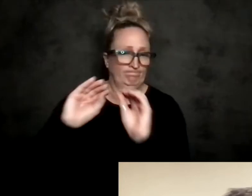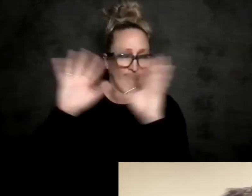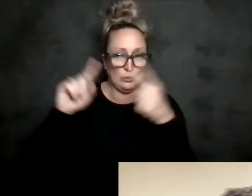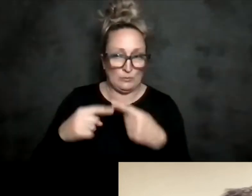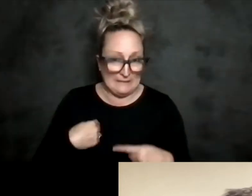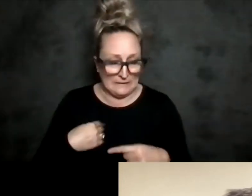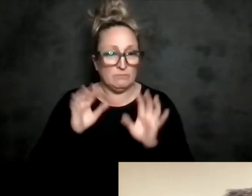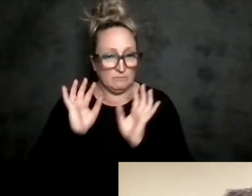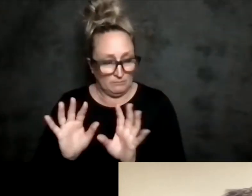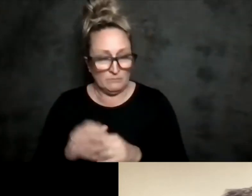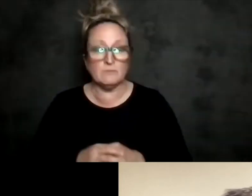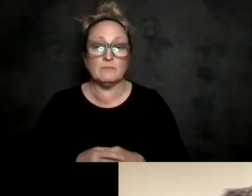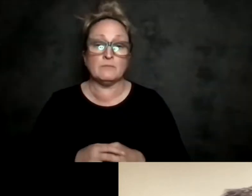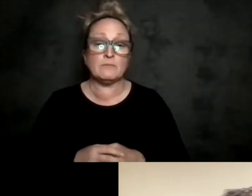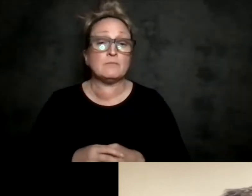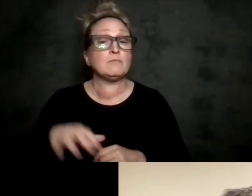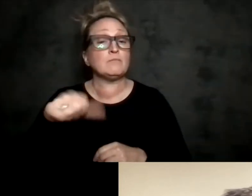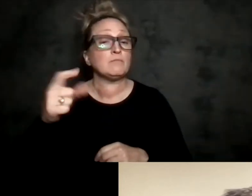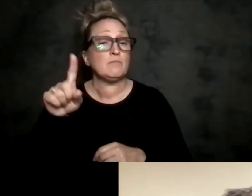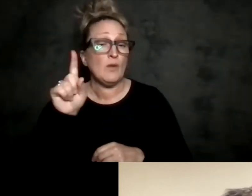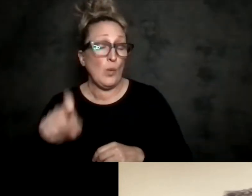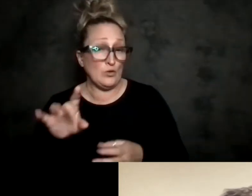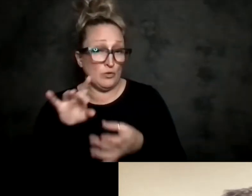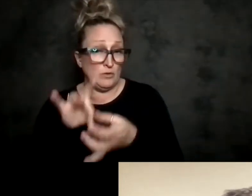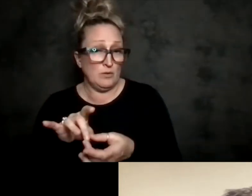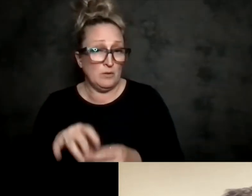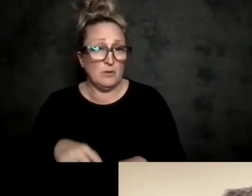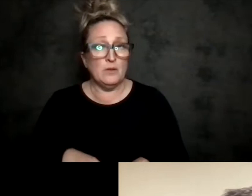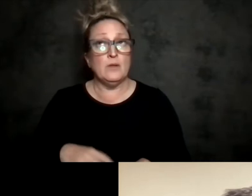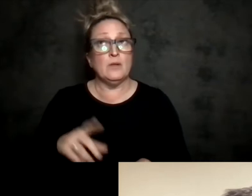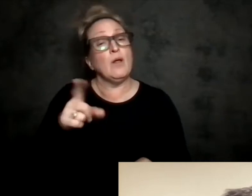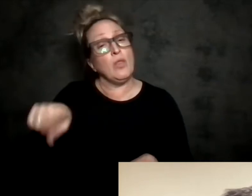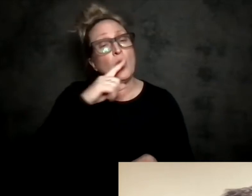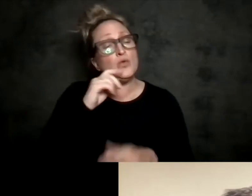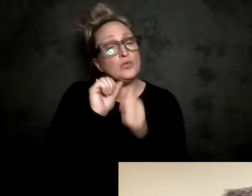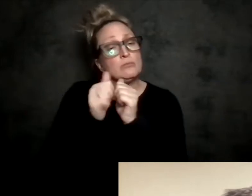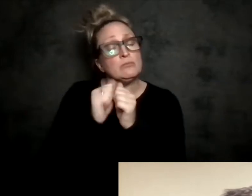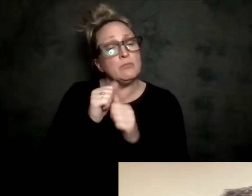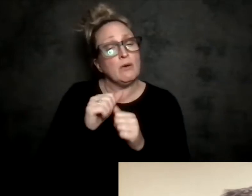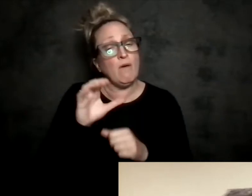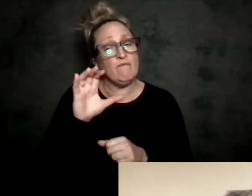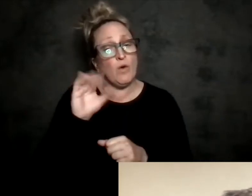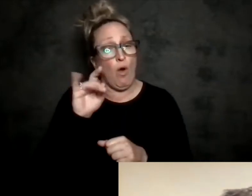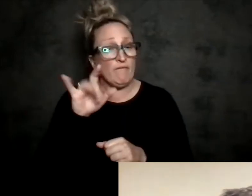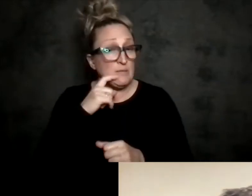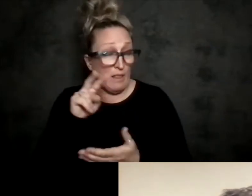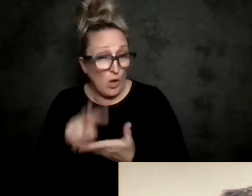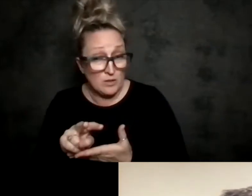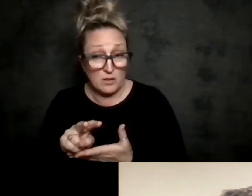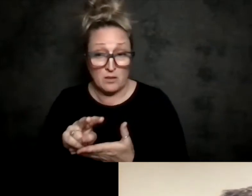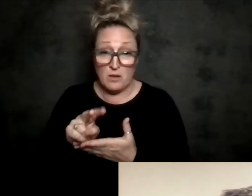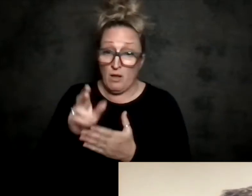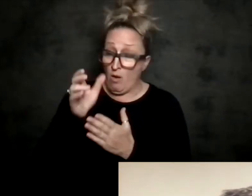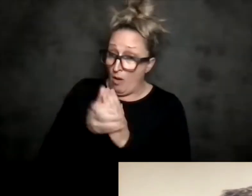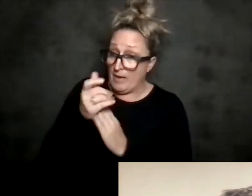me. There was another question about those who ran for office but lost. Are they automatic delegates